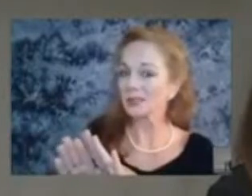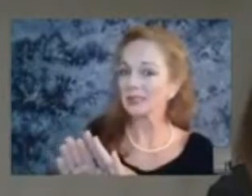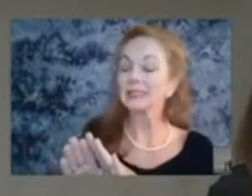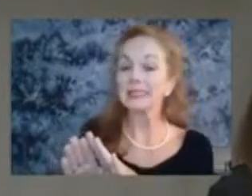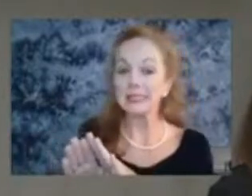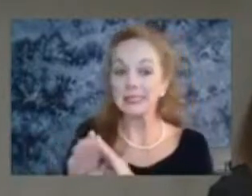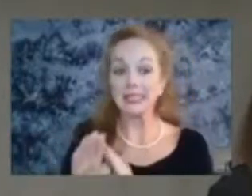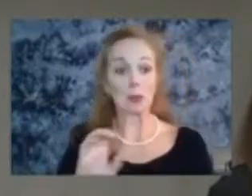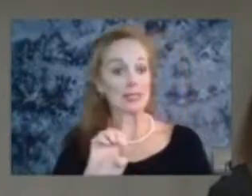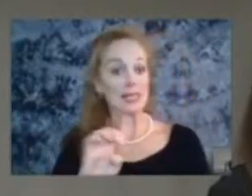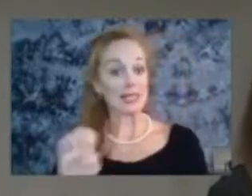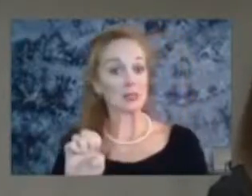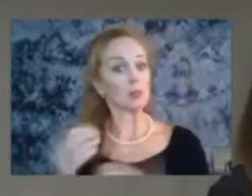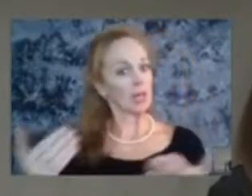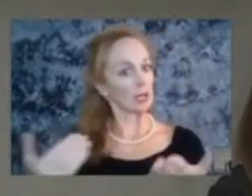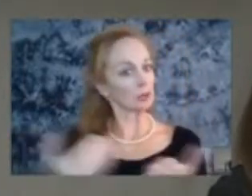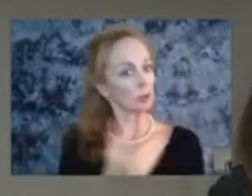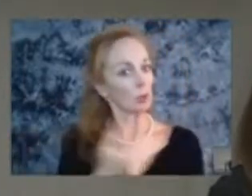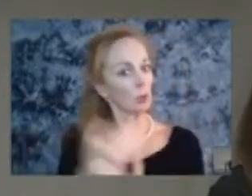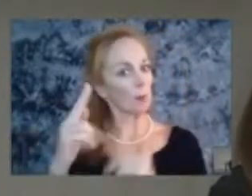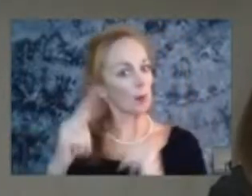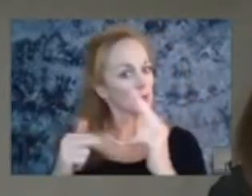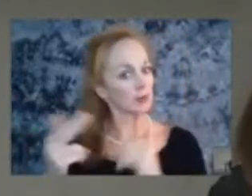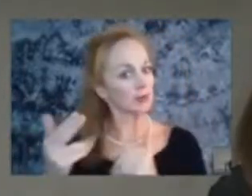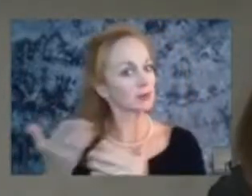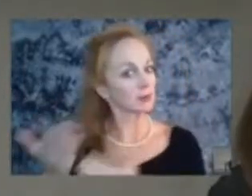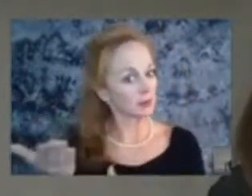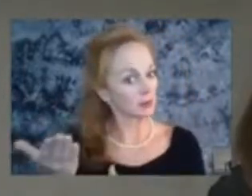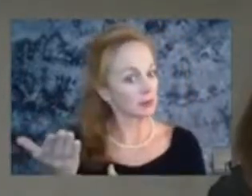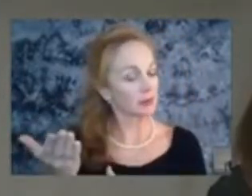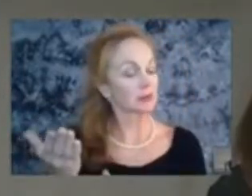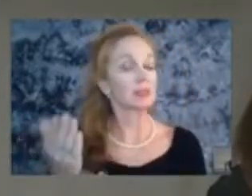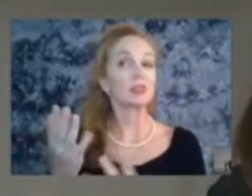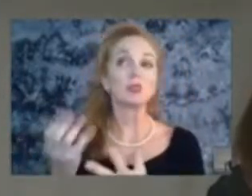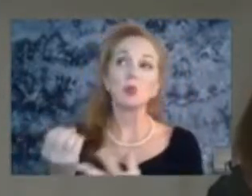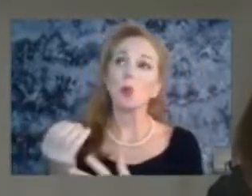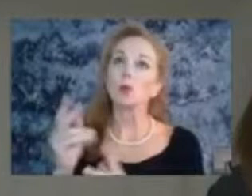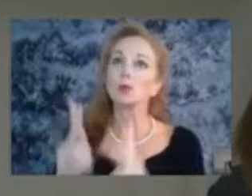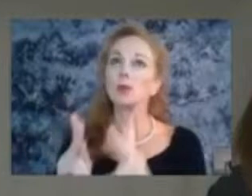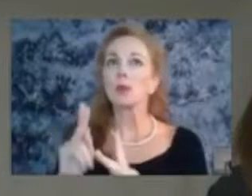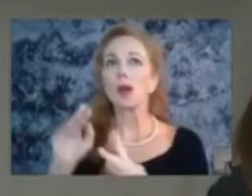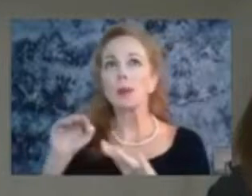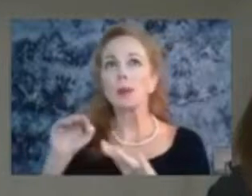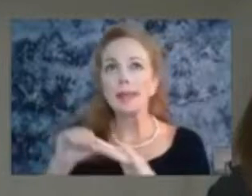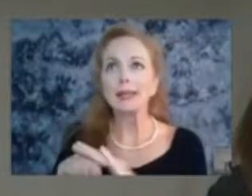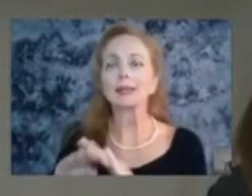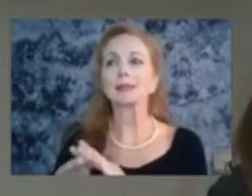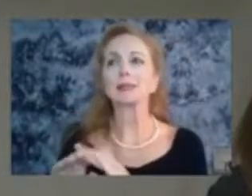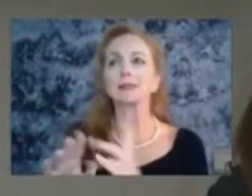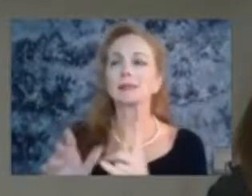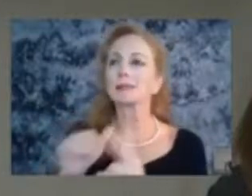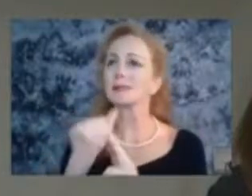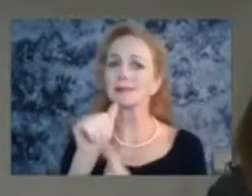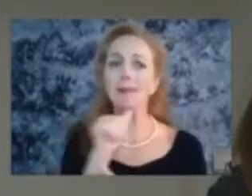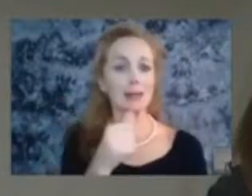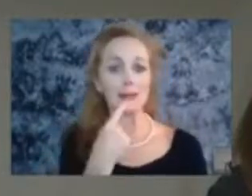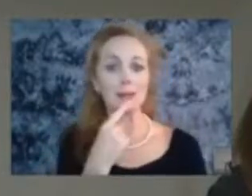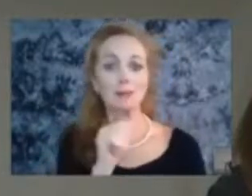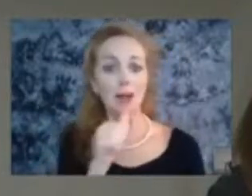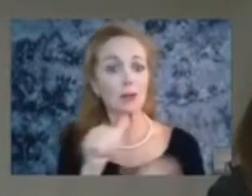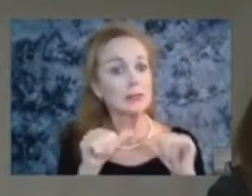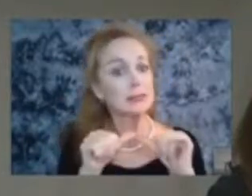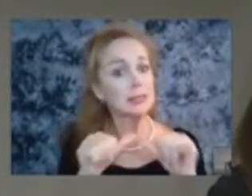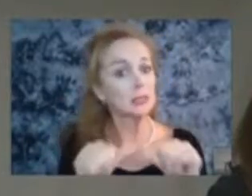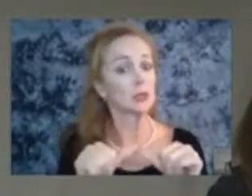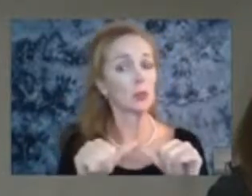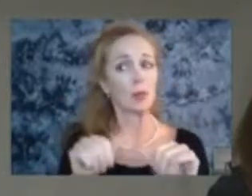was dependent on more of the, at this point, folks coming in. That's not to say we're not looking, and we're not going to continue to look at what